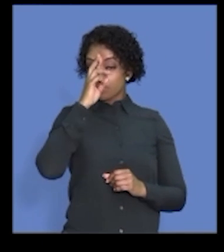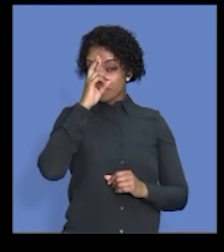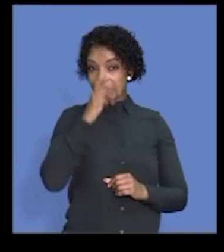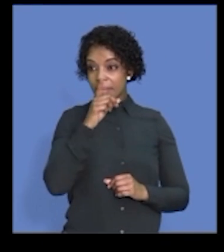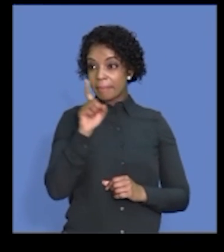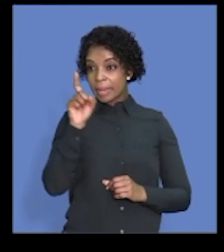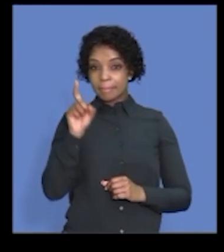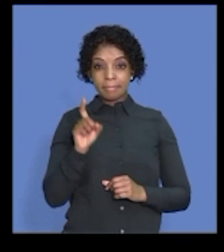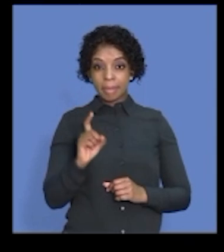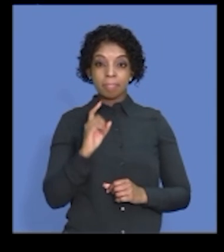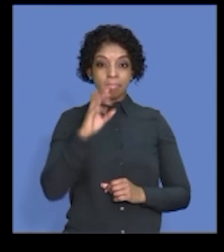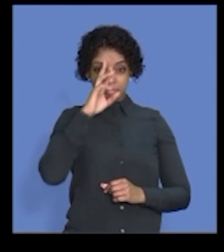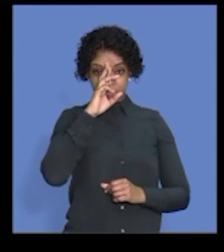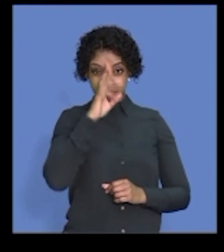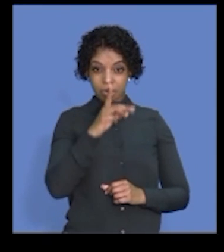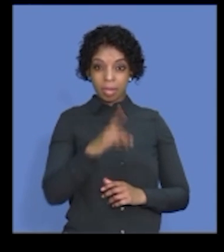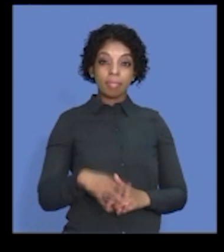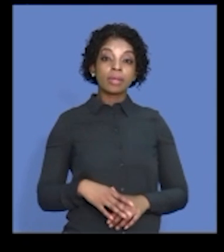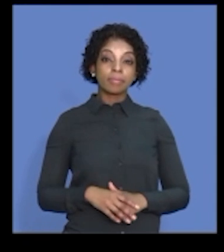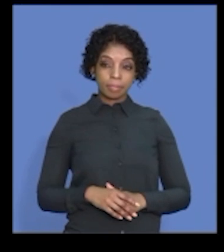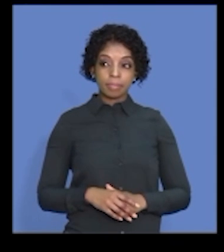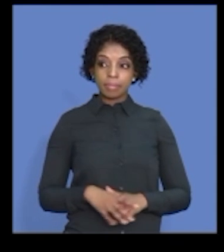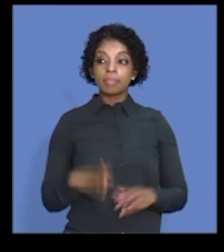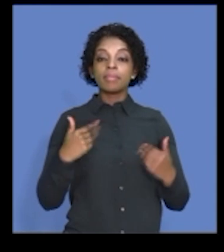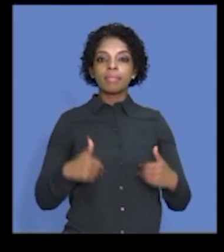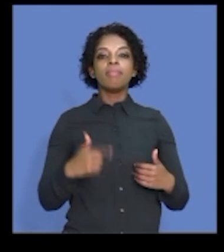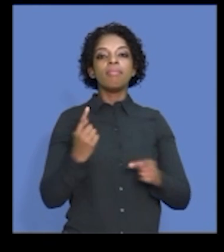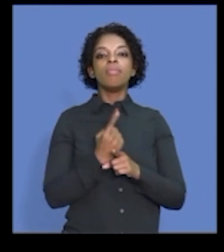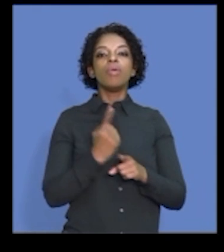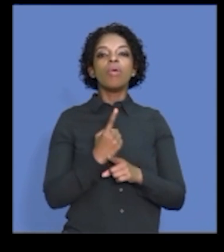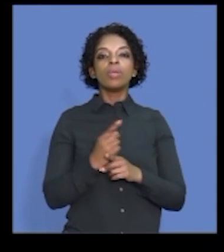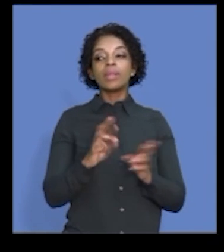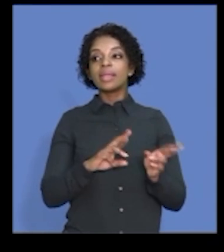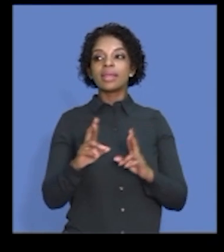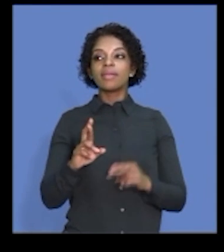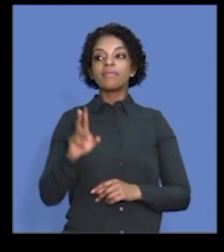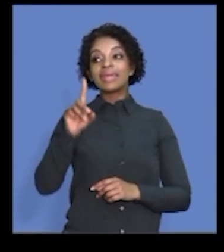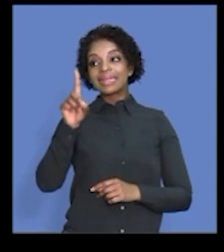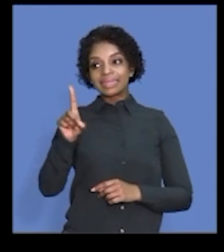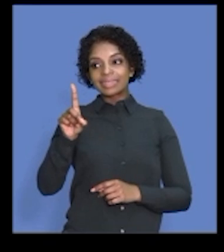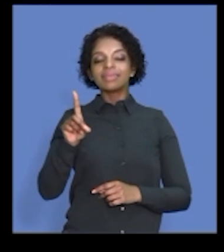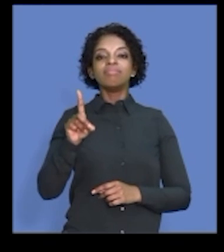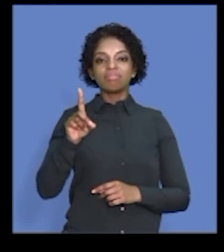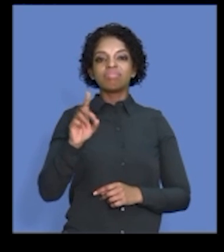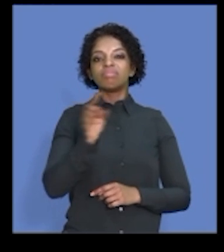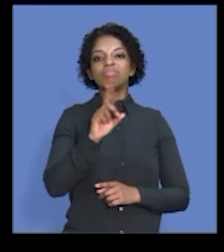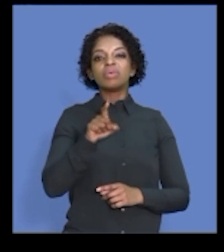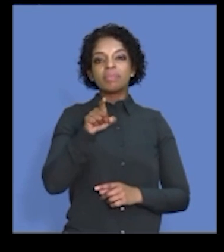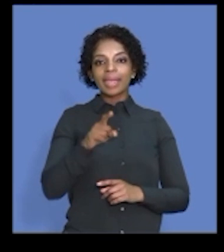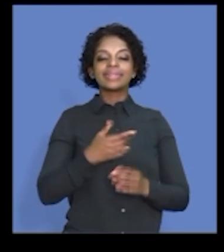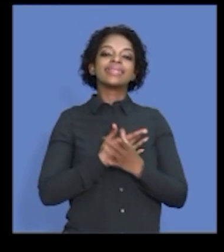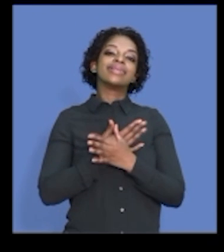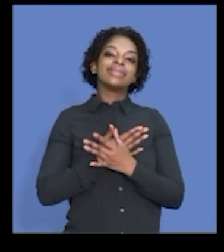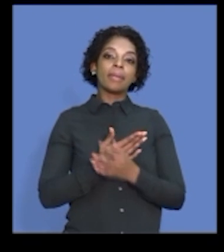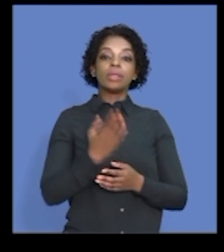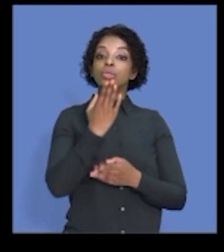two acronyms when you are doing the cash flow statement. I refer to this one here, Edgladu as the French and the Ayulir as